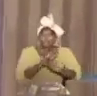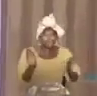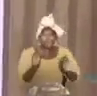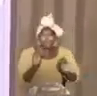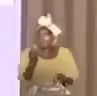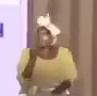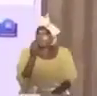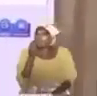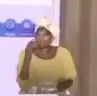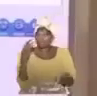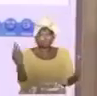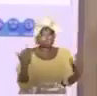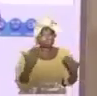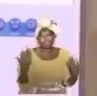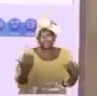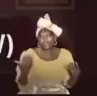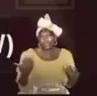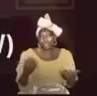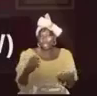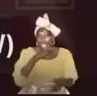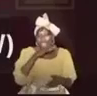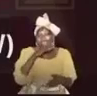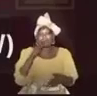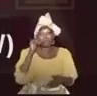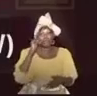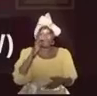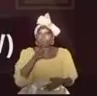eat their children to survive.